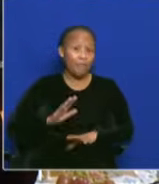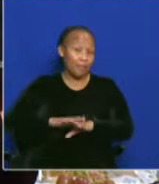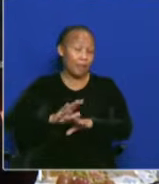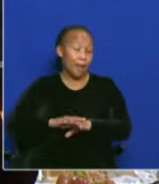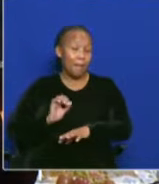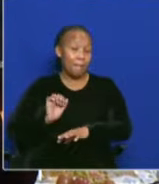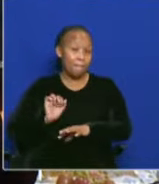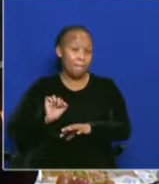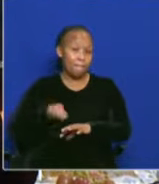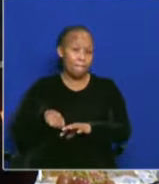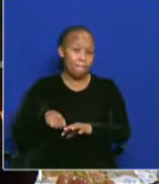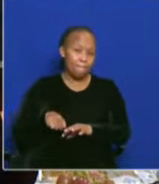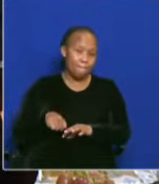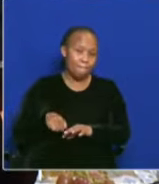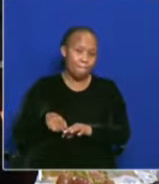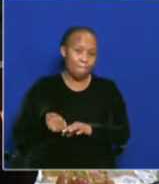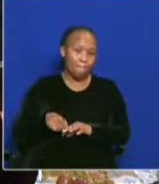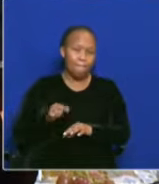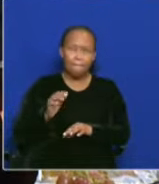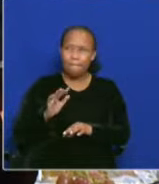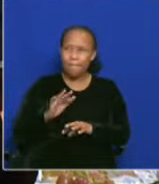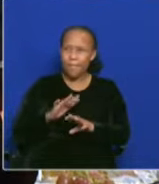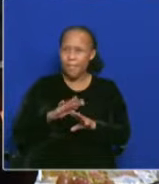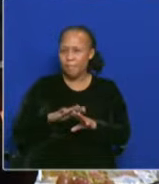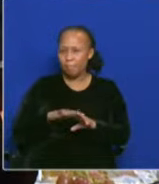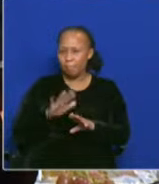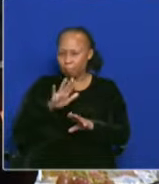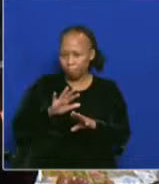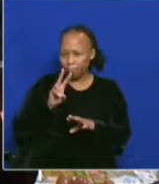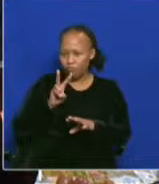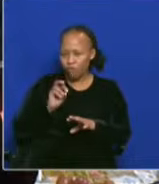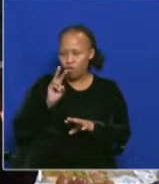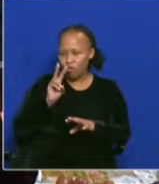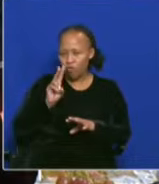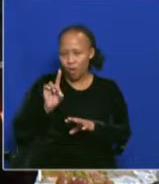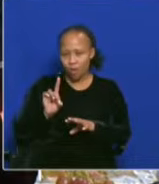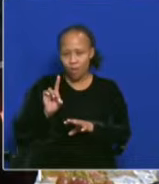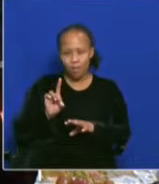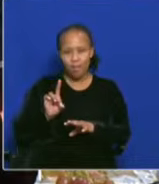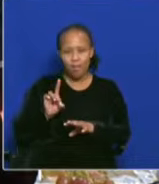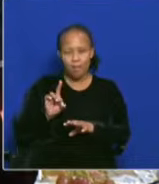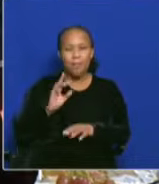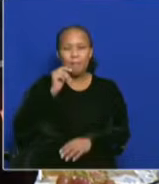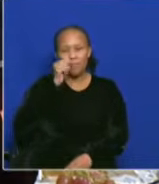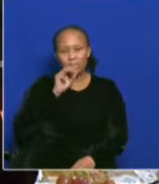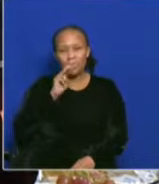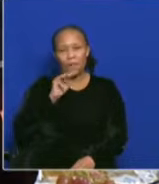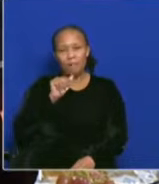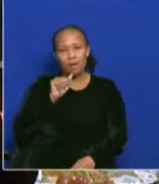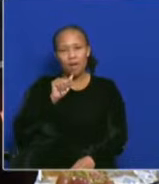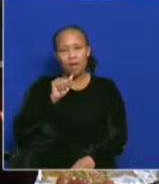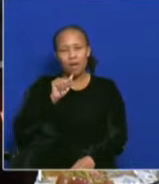This was in 2021, and at that point in time, Mr. Marquet was a Treasury official.